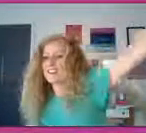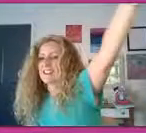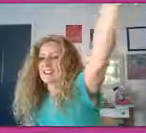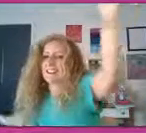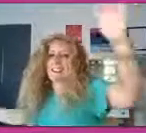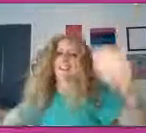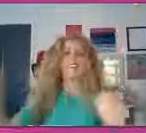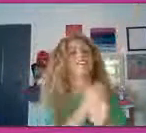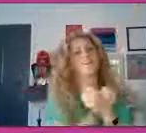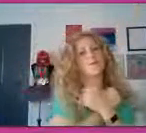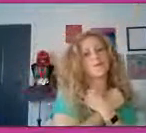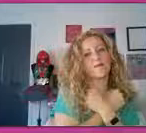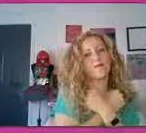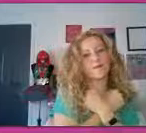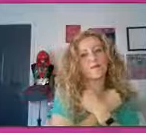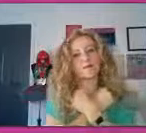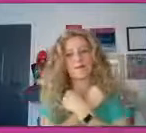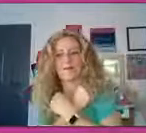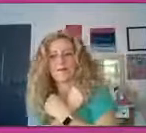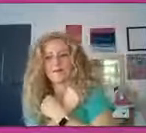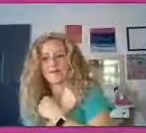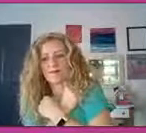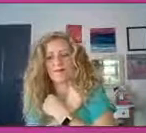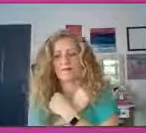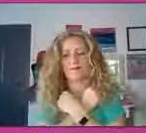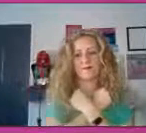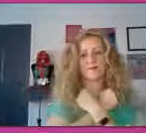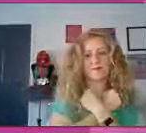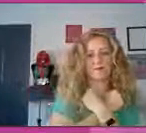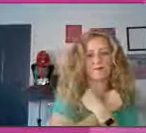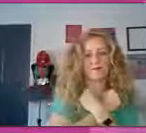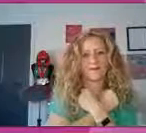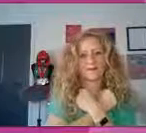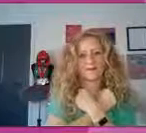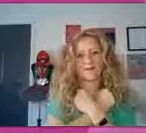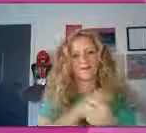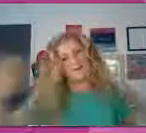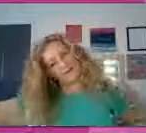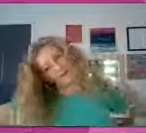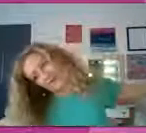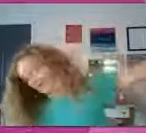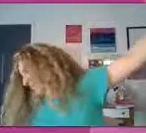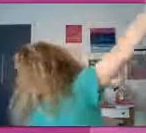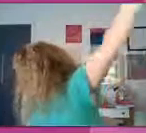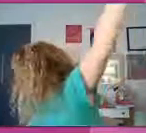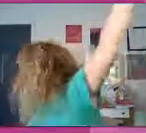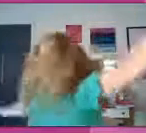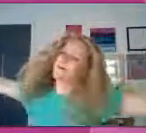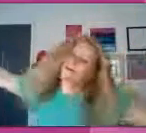just how much I love him. 'Cause spinning says I love you. Spin, spin, spin.